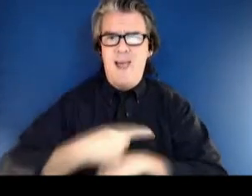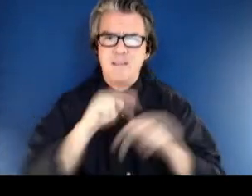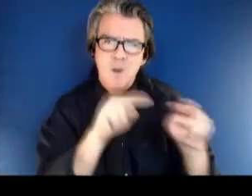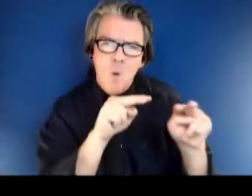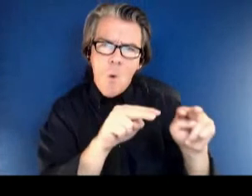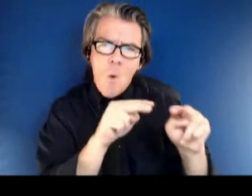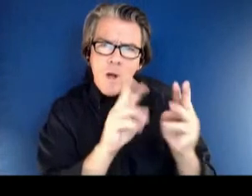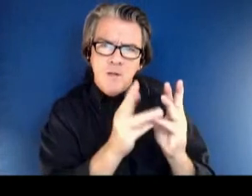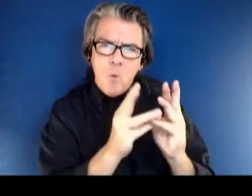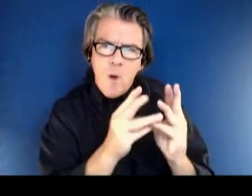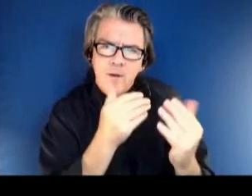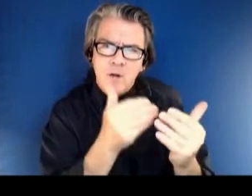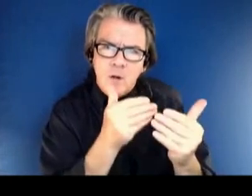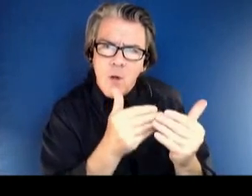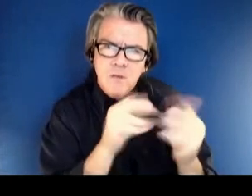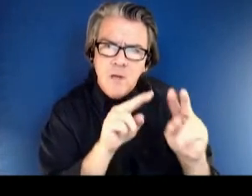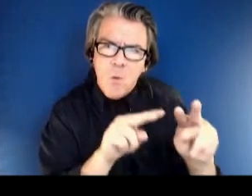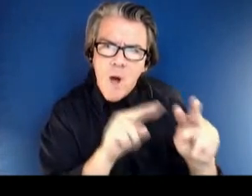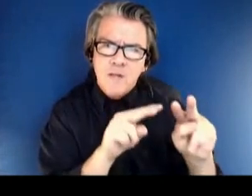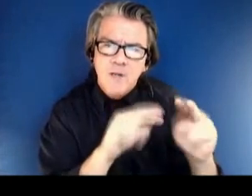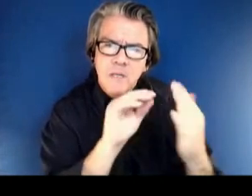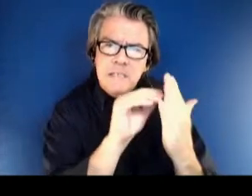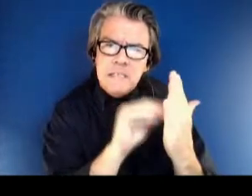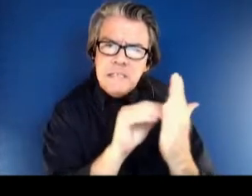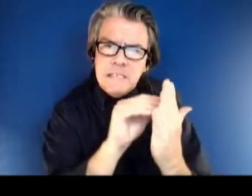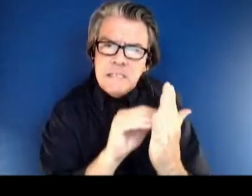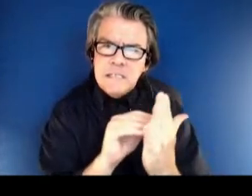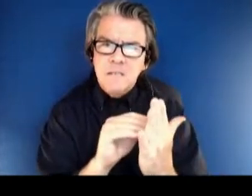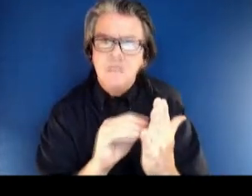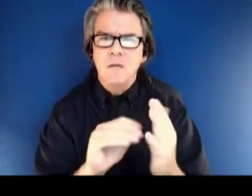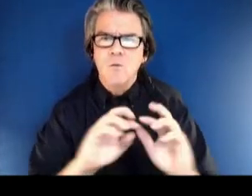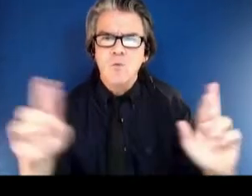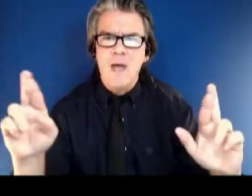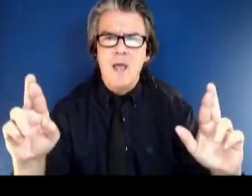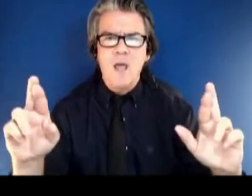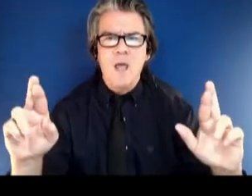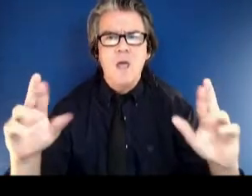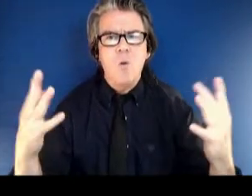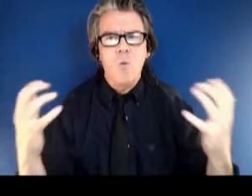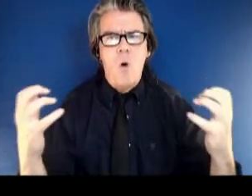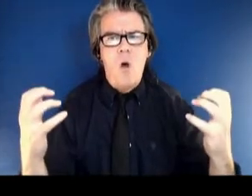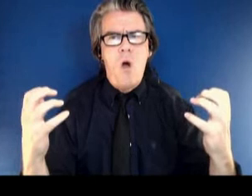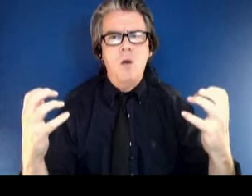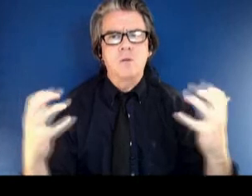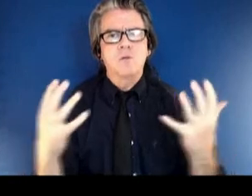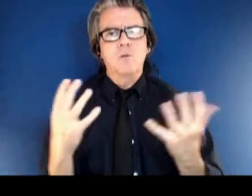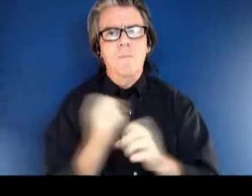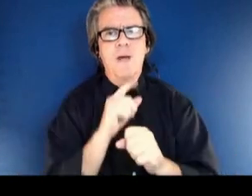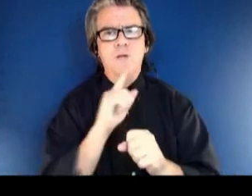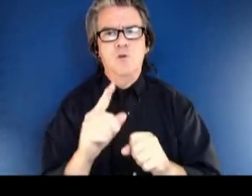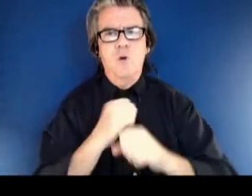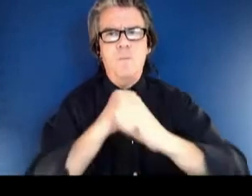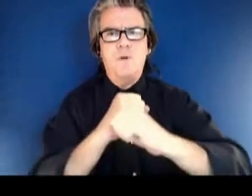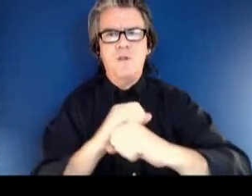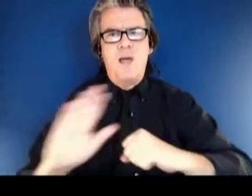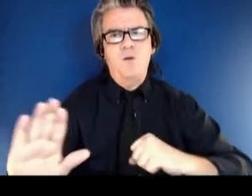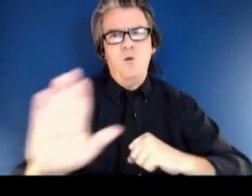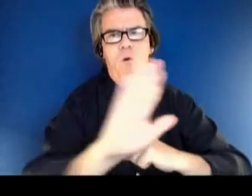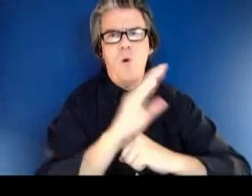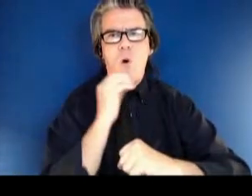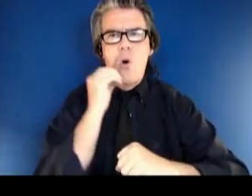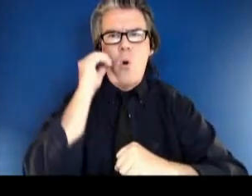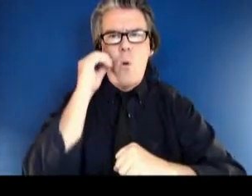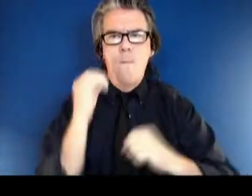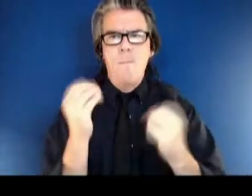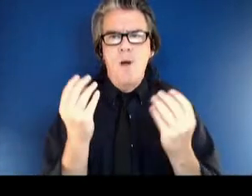tracking it and preparing for it, and we'll continue to make refinements as needed based on the latest intelligence that we get from weather